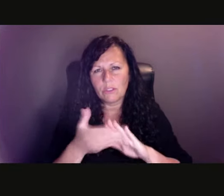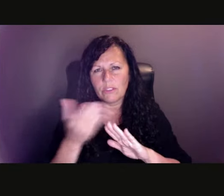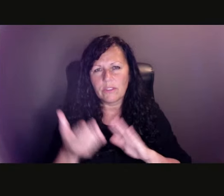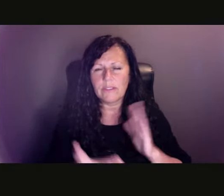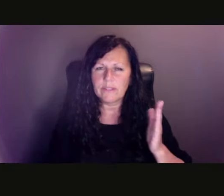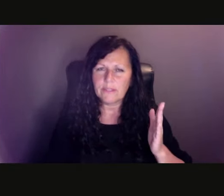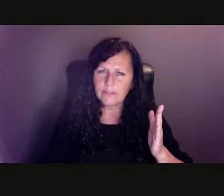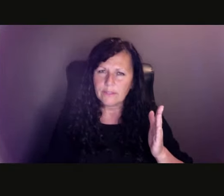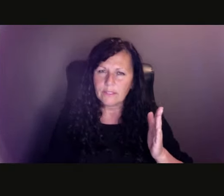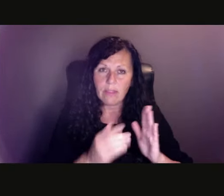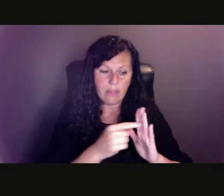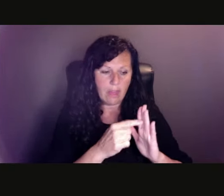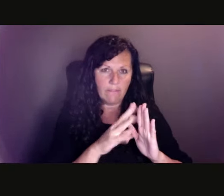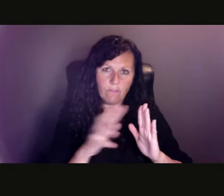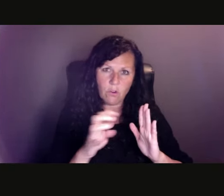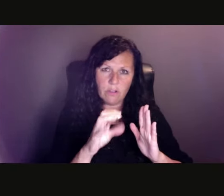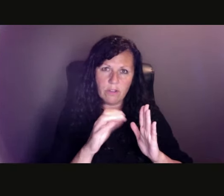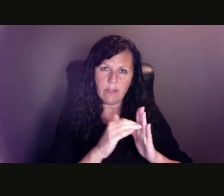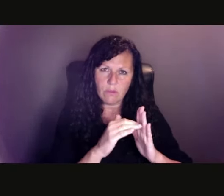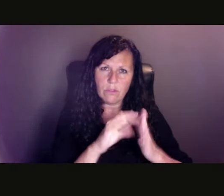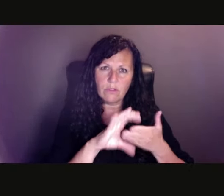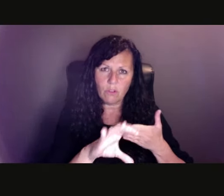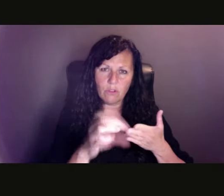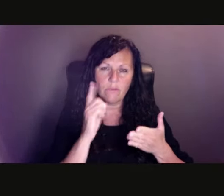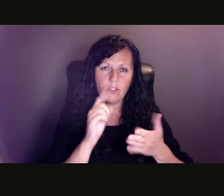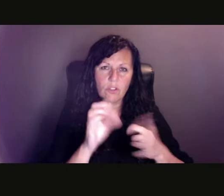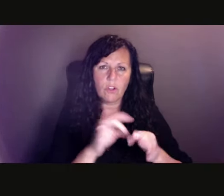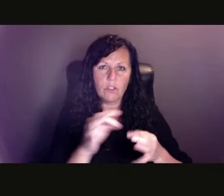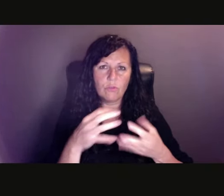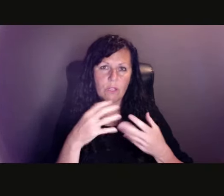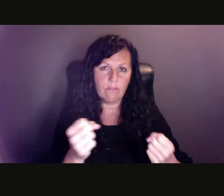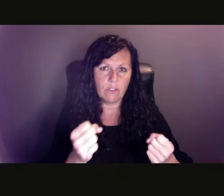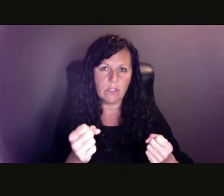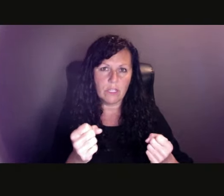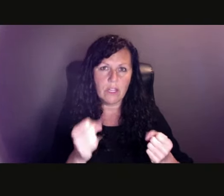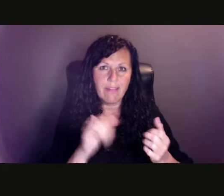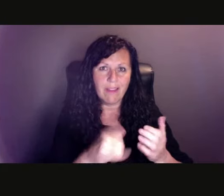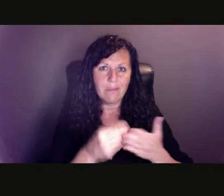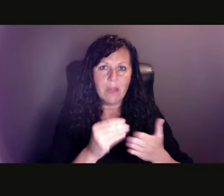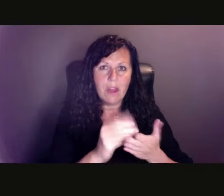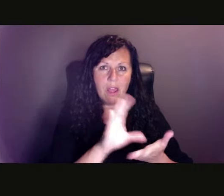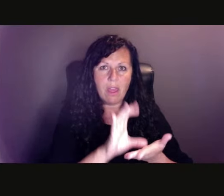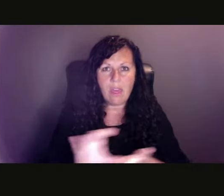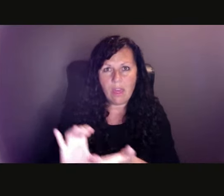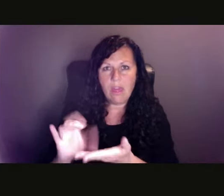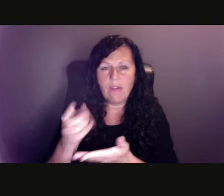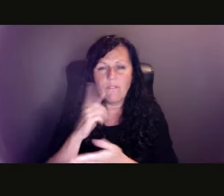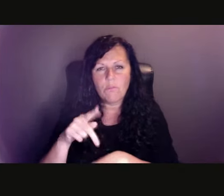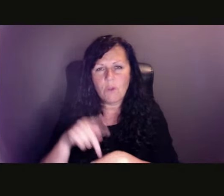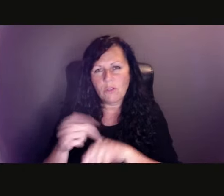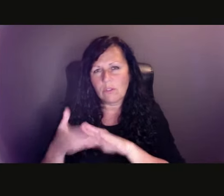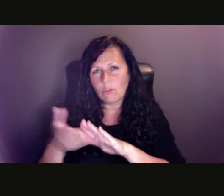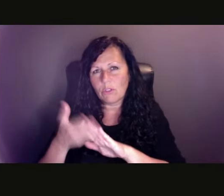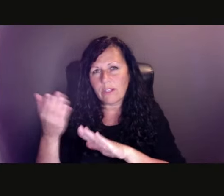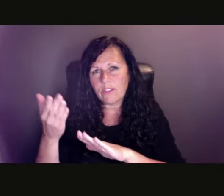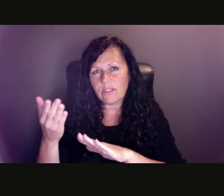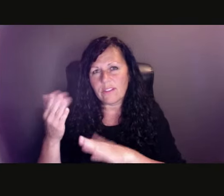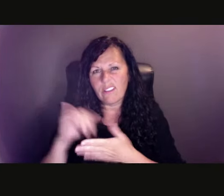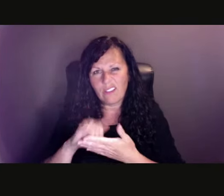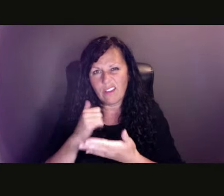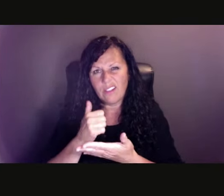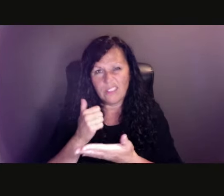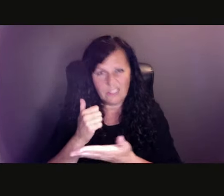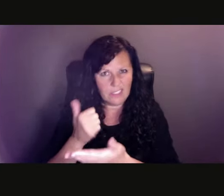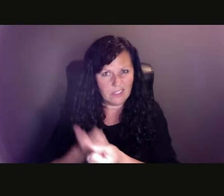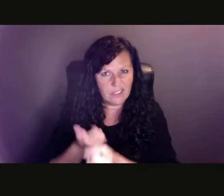that $400,000 in cost recovery towards to offset the parks operations, that in and of itself could assist